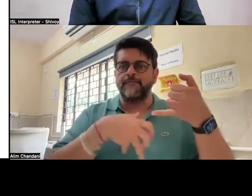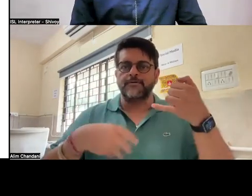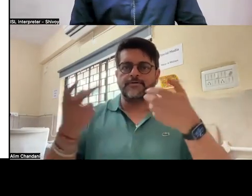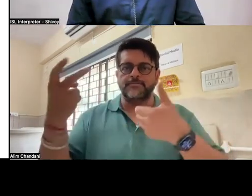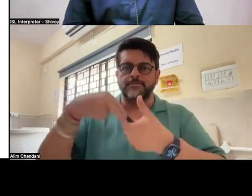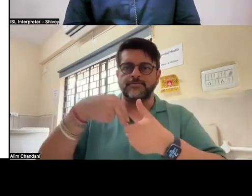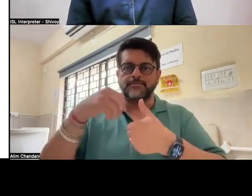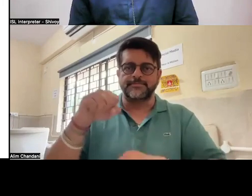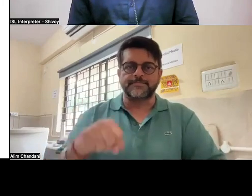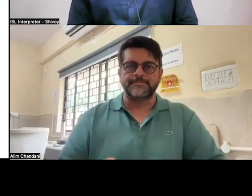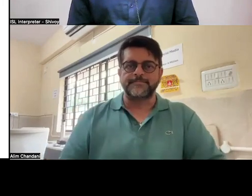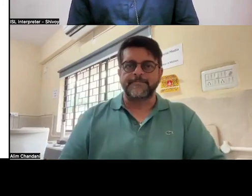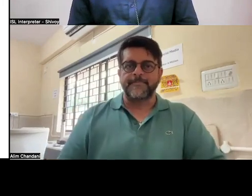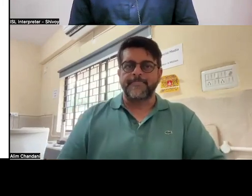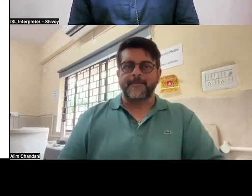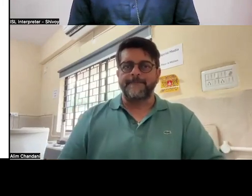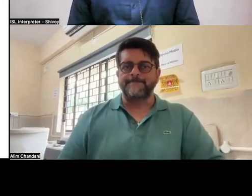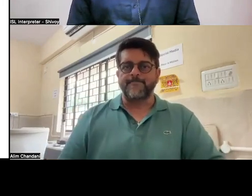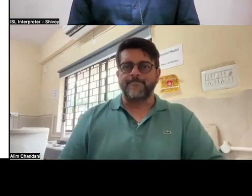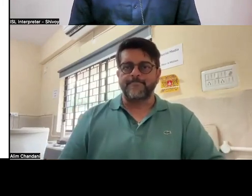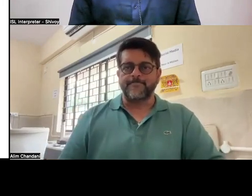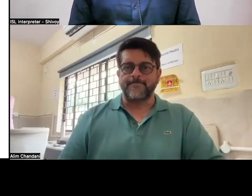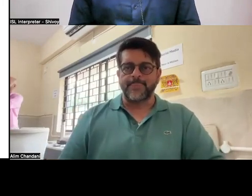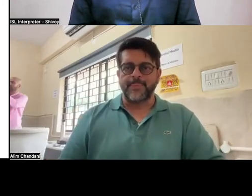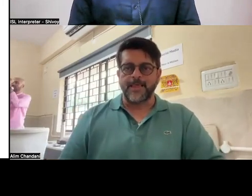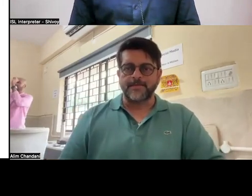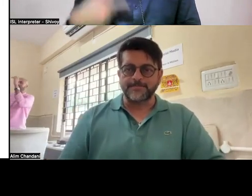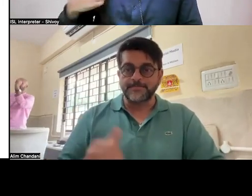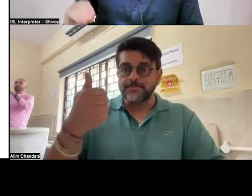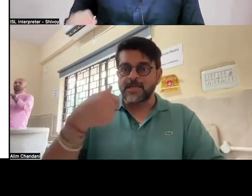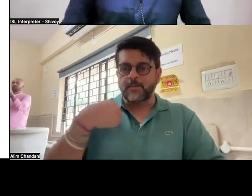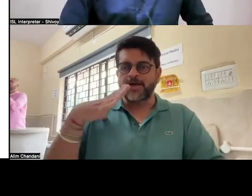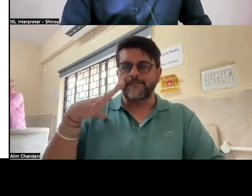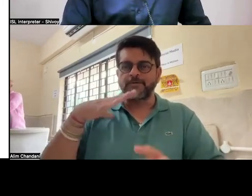Yes. Saurav is there. Yeah. Go ahead, Aleem.